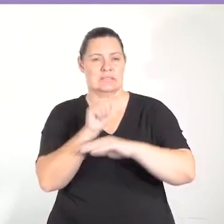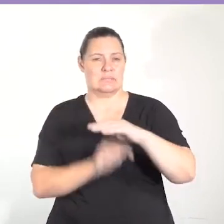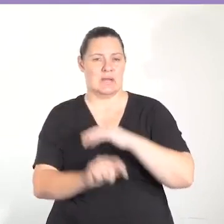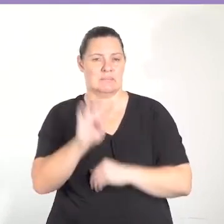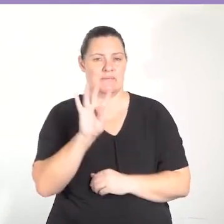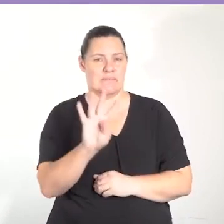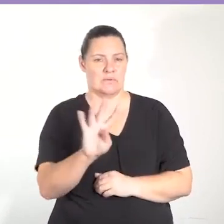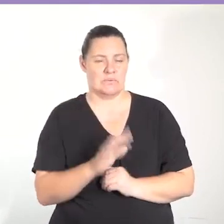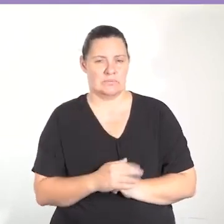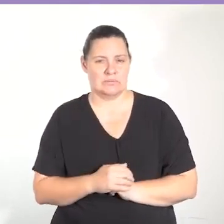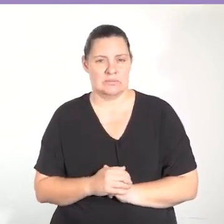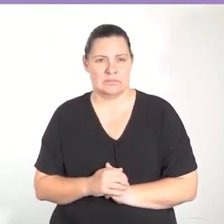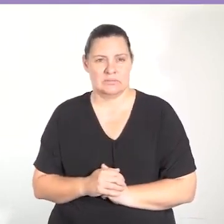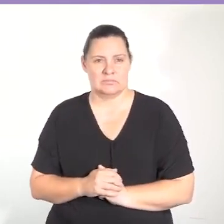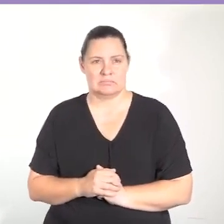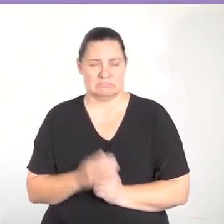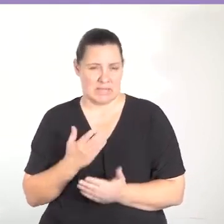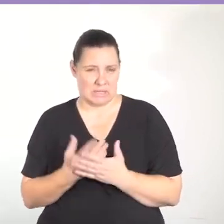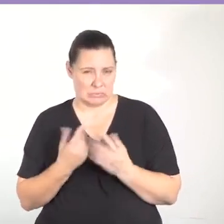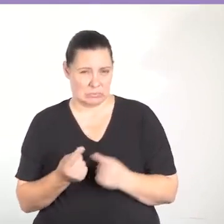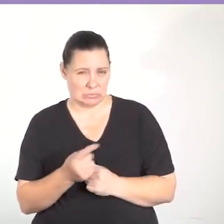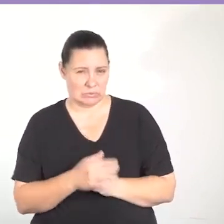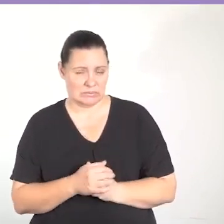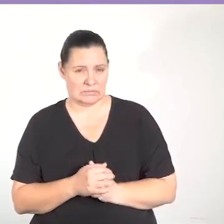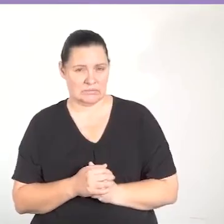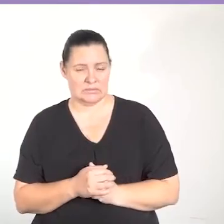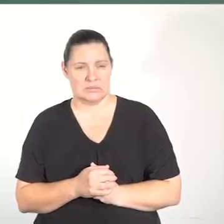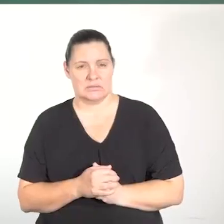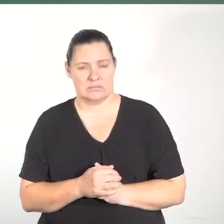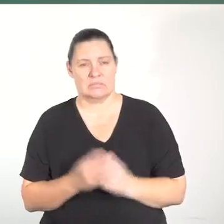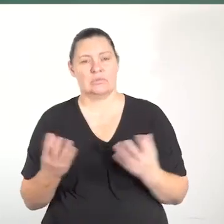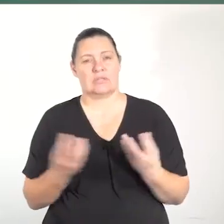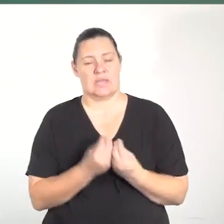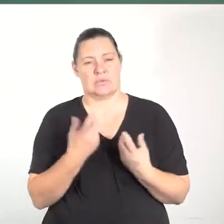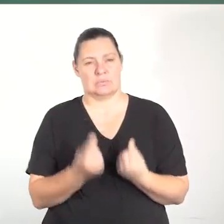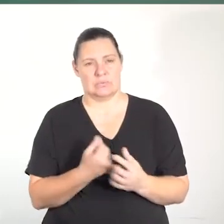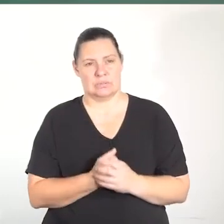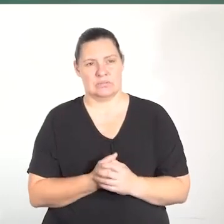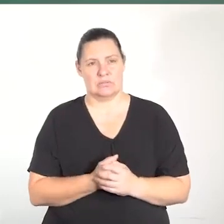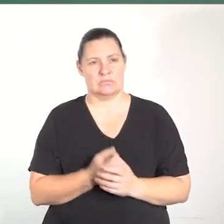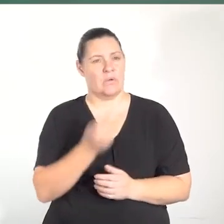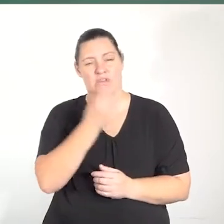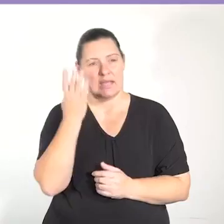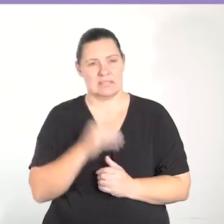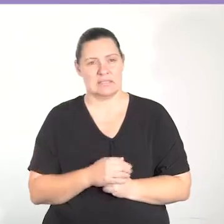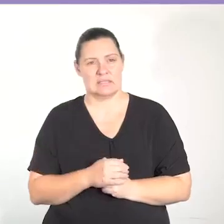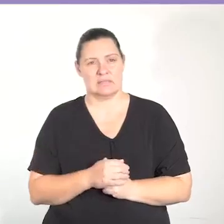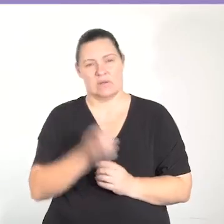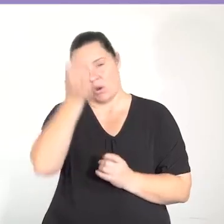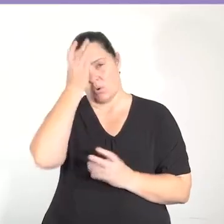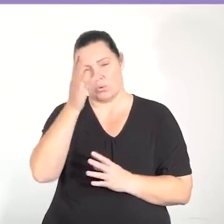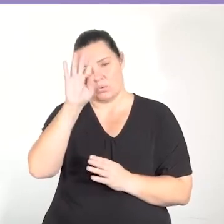1,392 divided by 4. Do you think you can do that one? Let's do it together. Now let's not forget